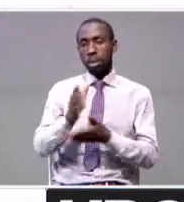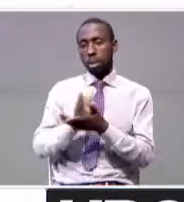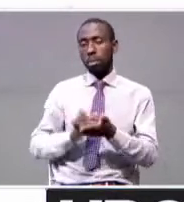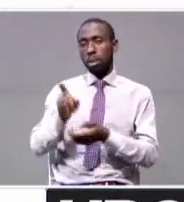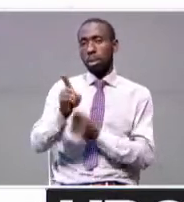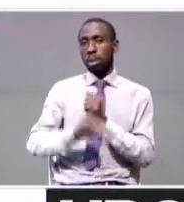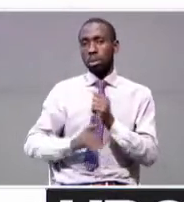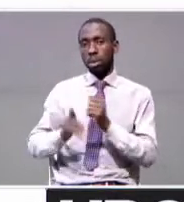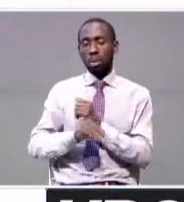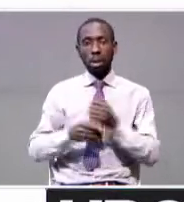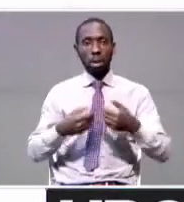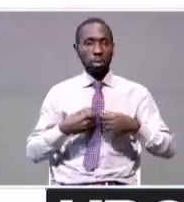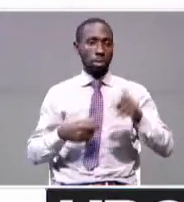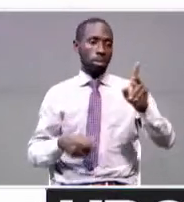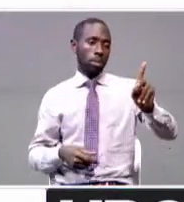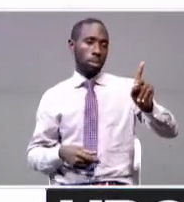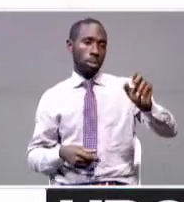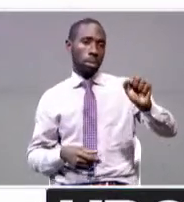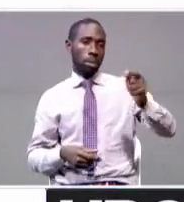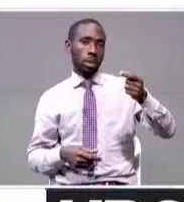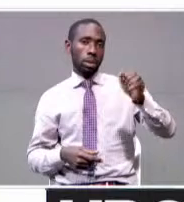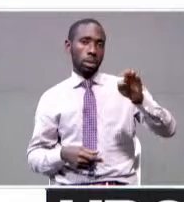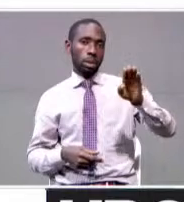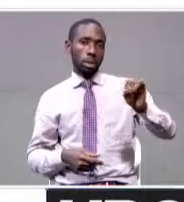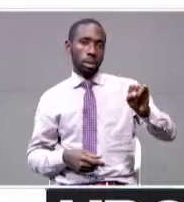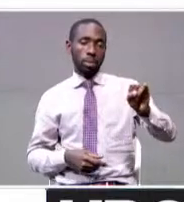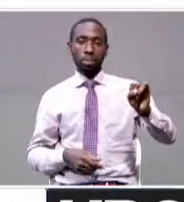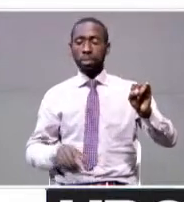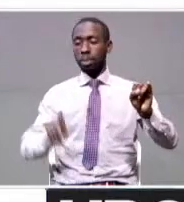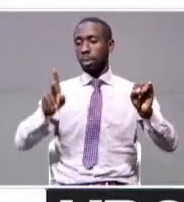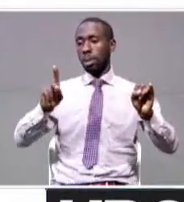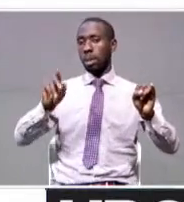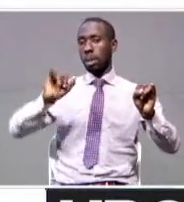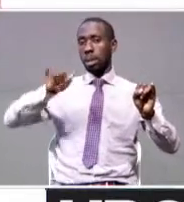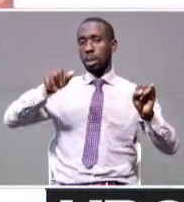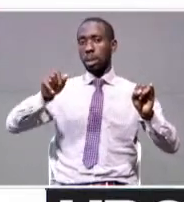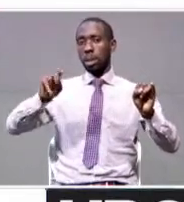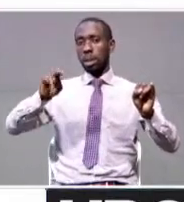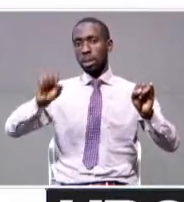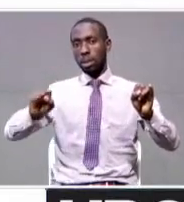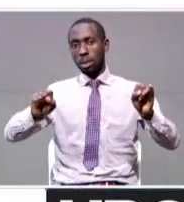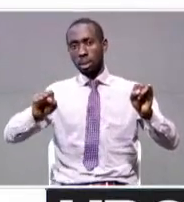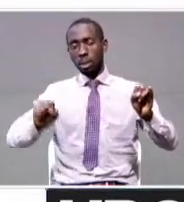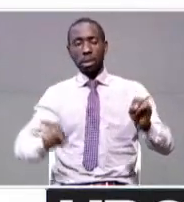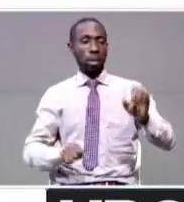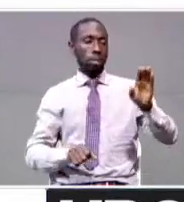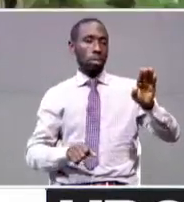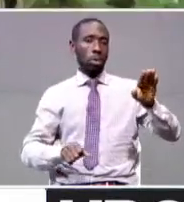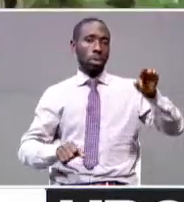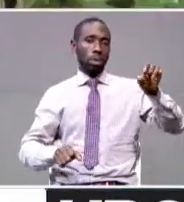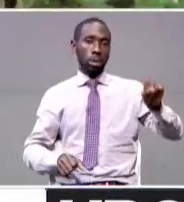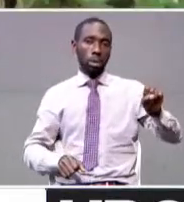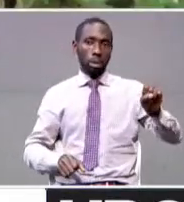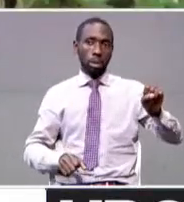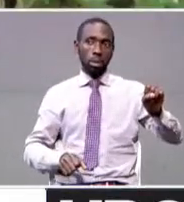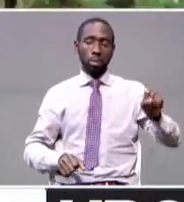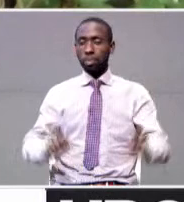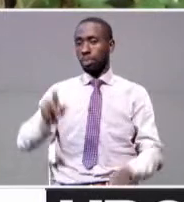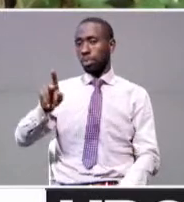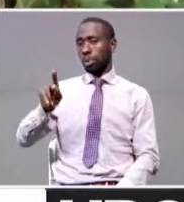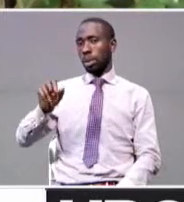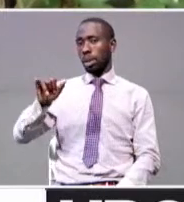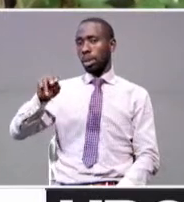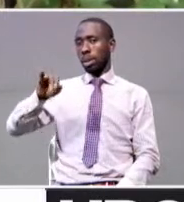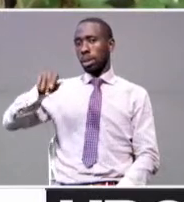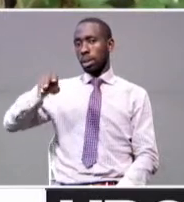Katabi Town Council, Kajansi Town Council, Busi Sub County, Kasange Town